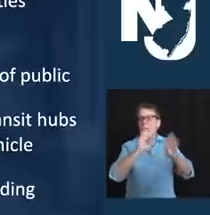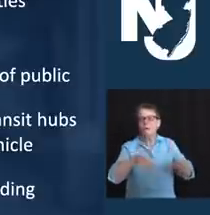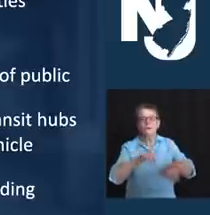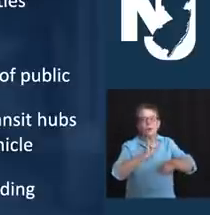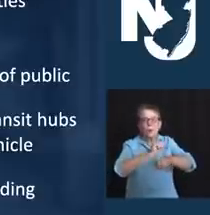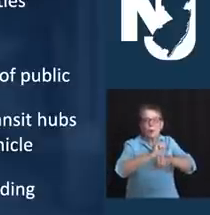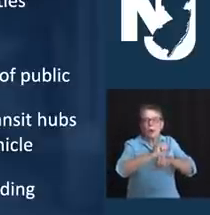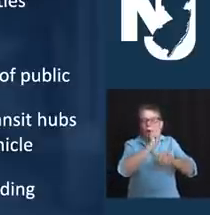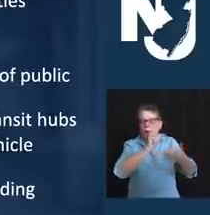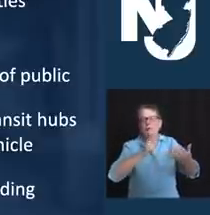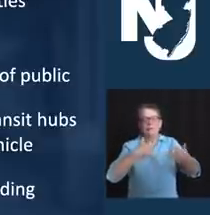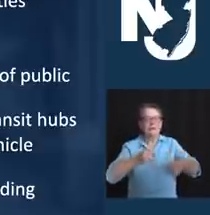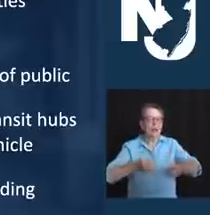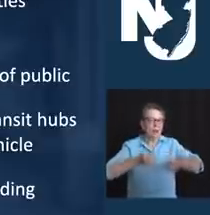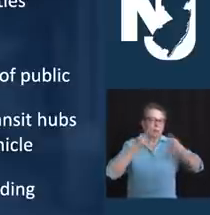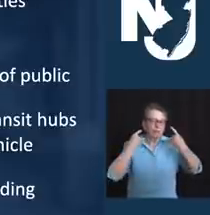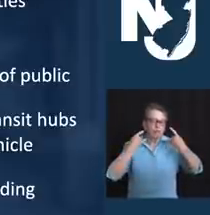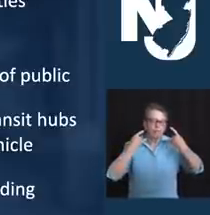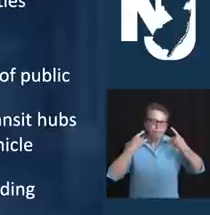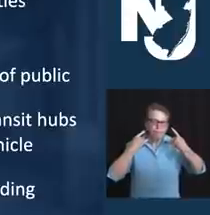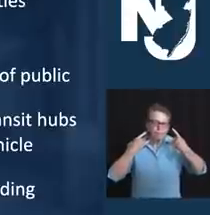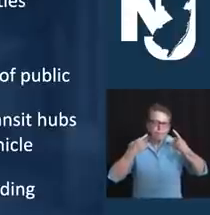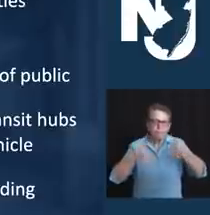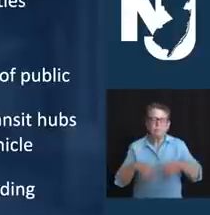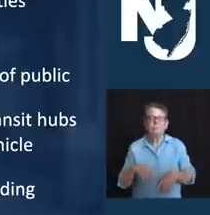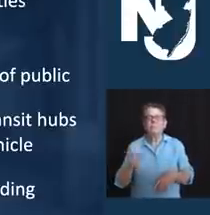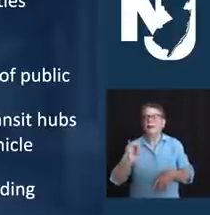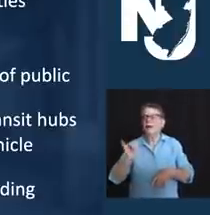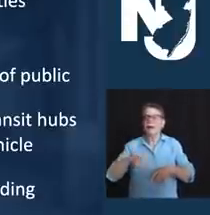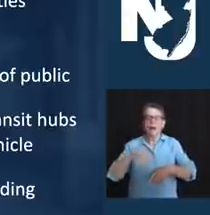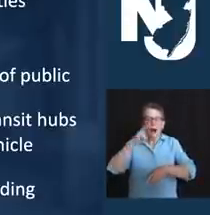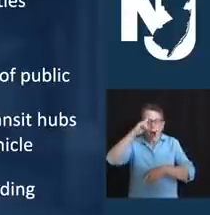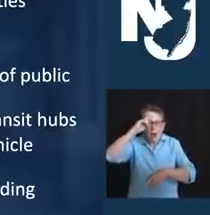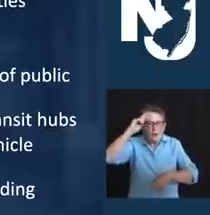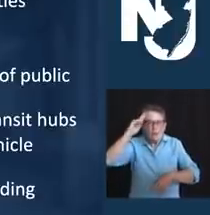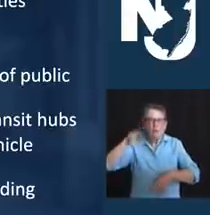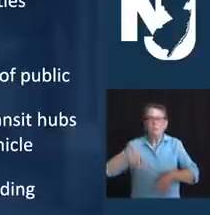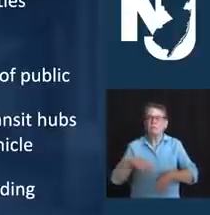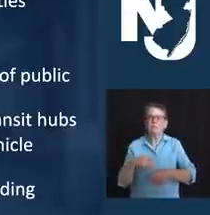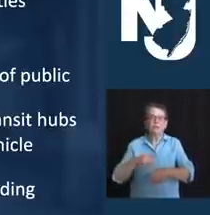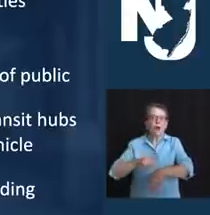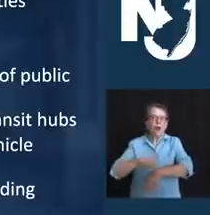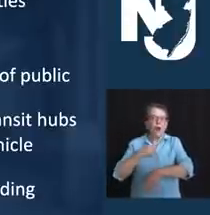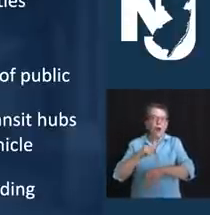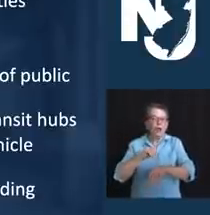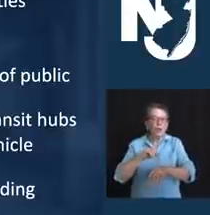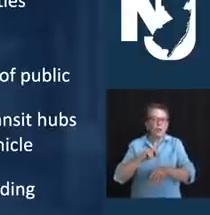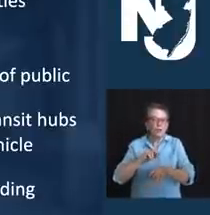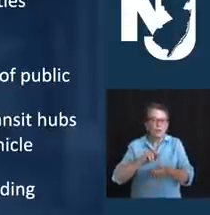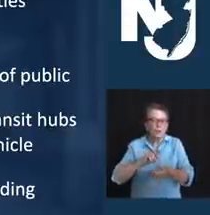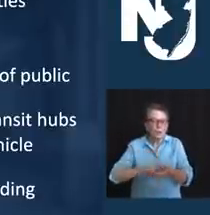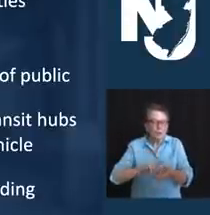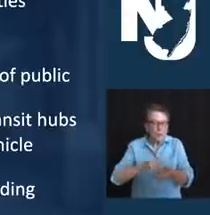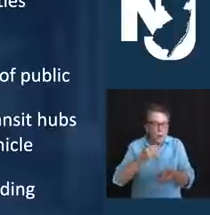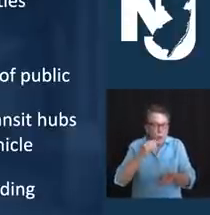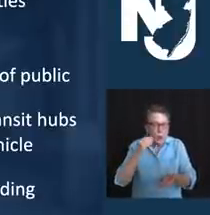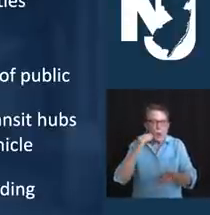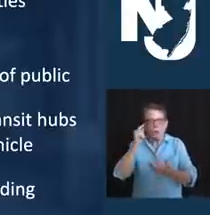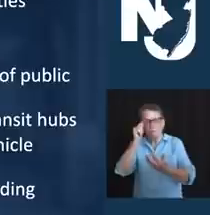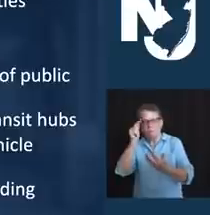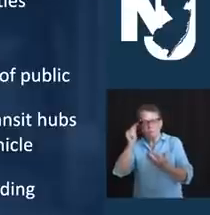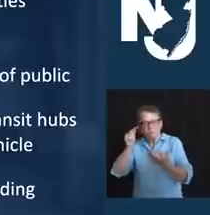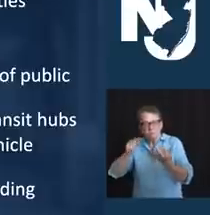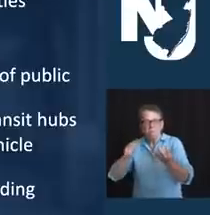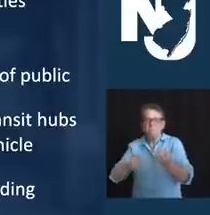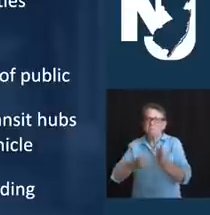facilities, correctional facilities, homeless shelters, to name a few. And you must remain masked while